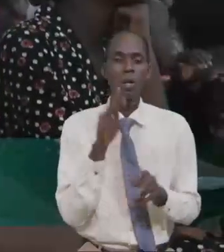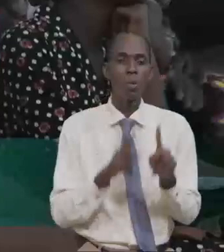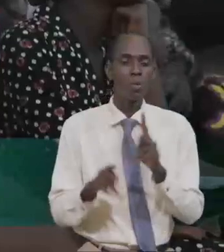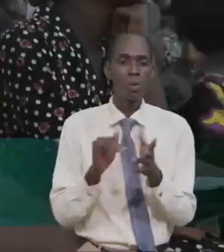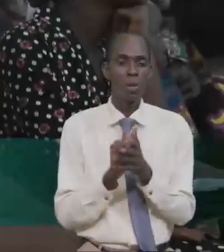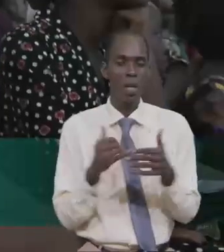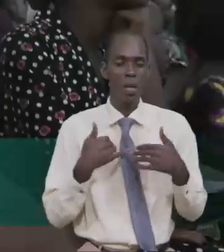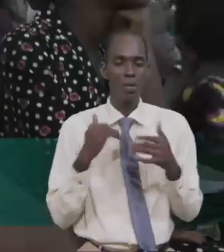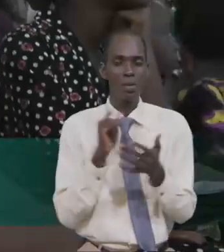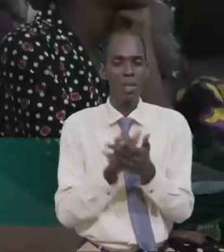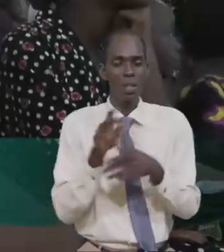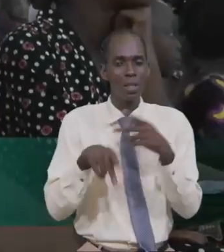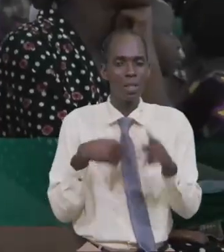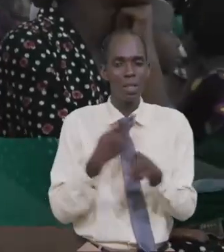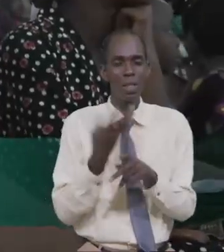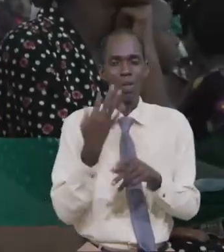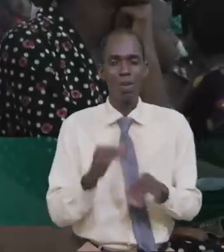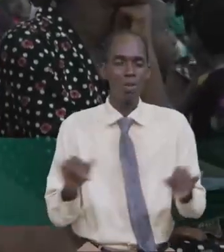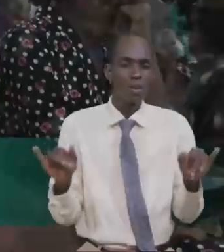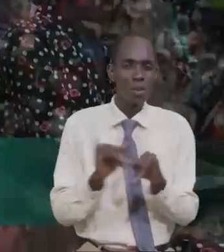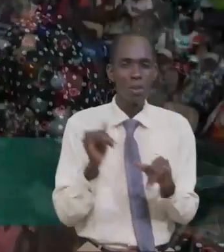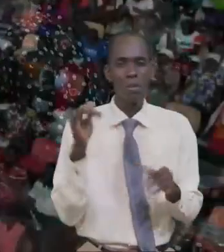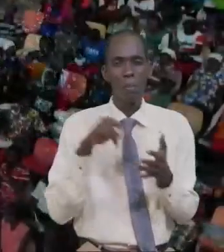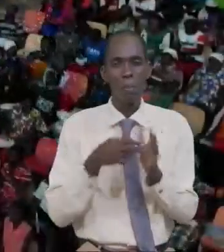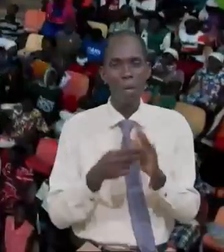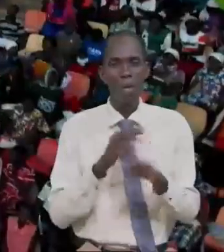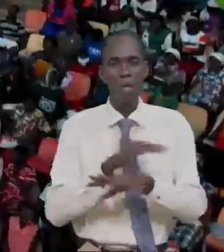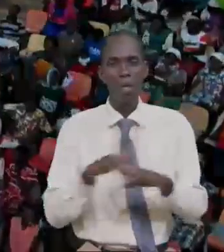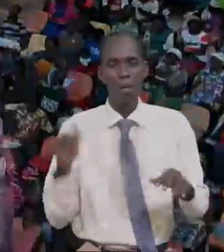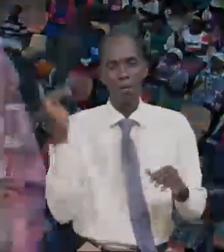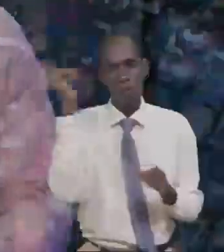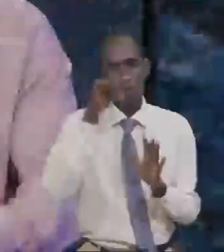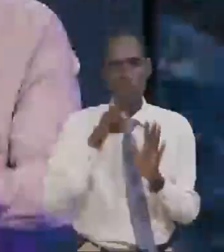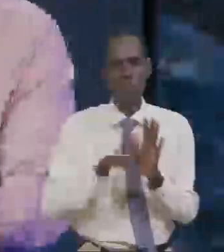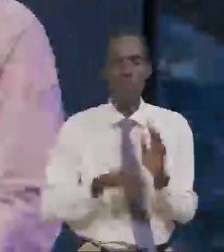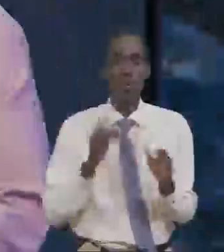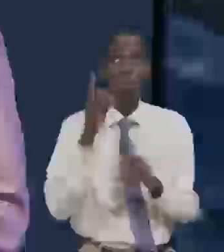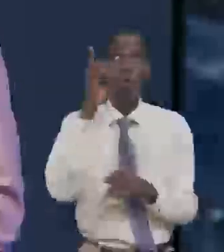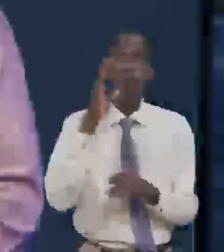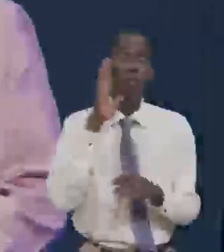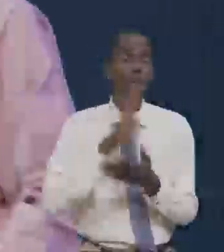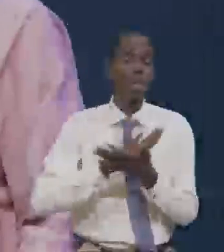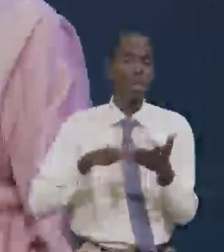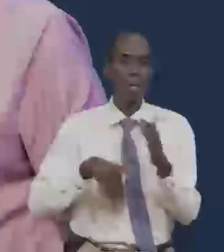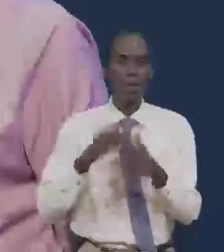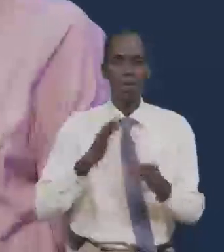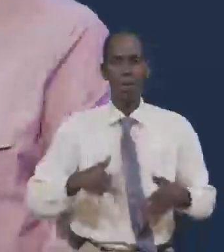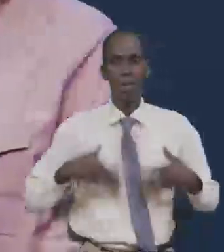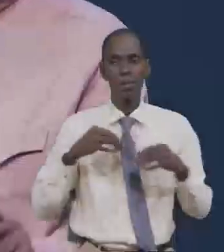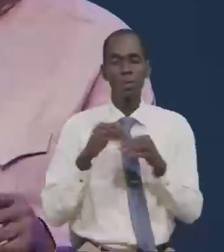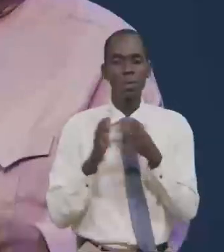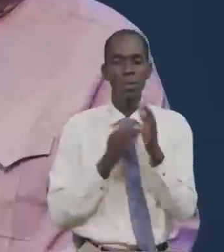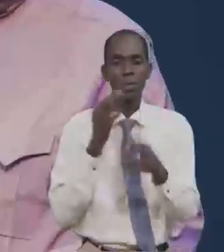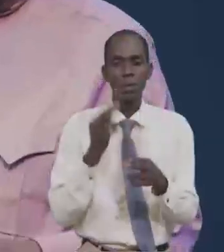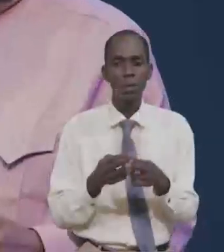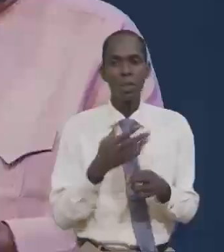the scorner is an abomination to men. The scorner, the one that looks at opportunity and